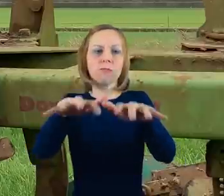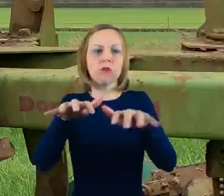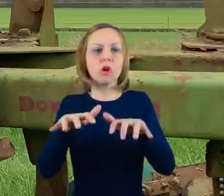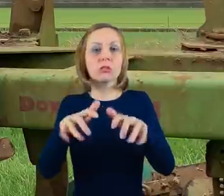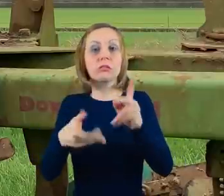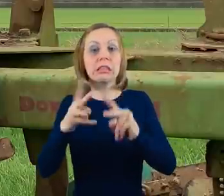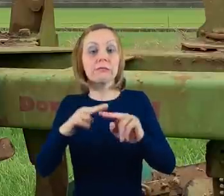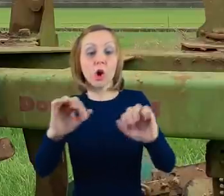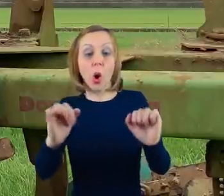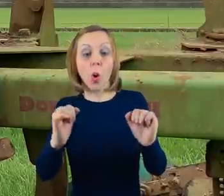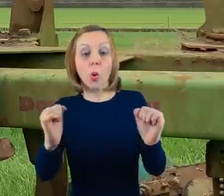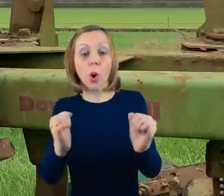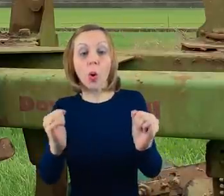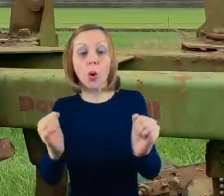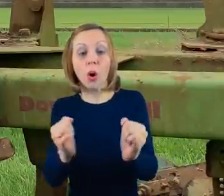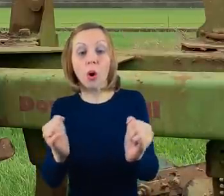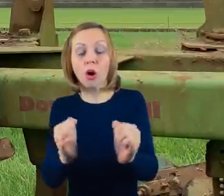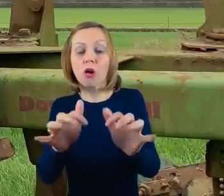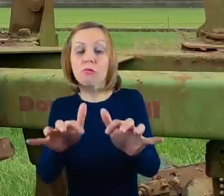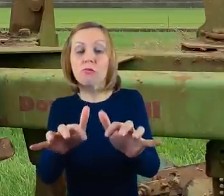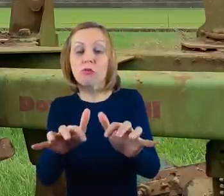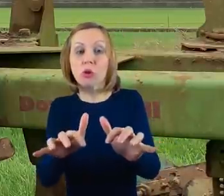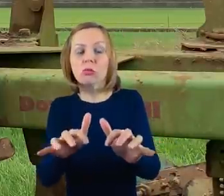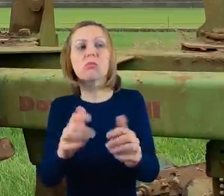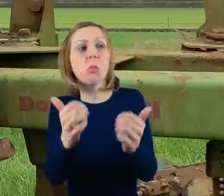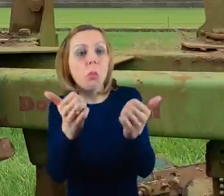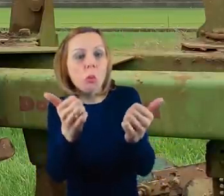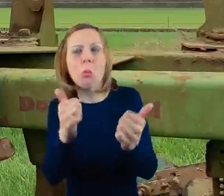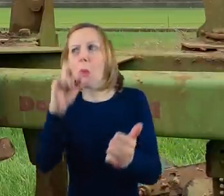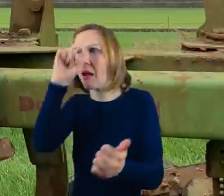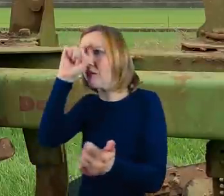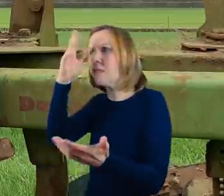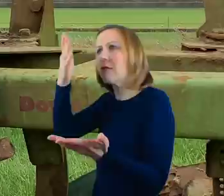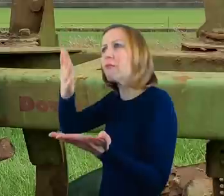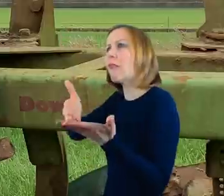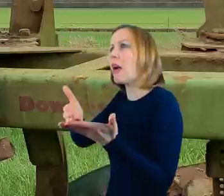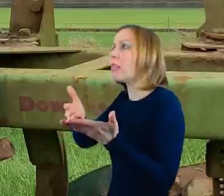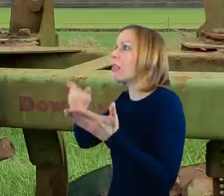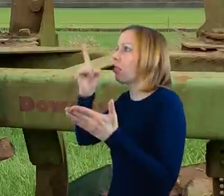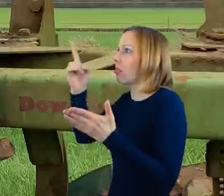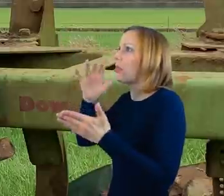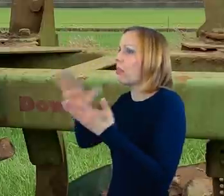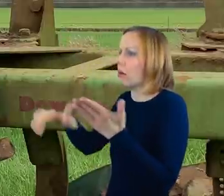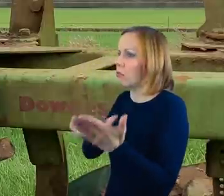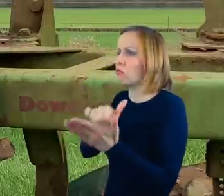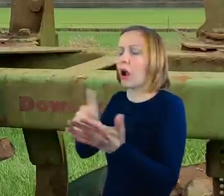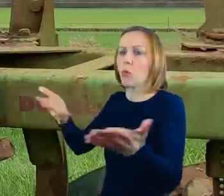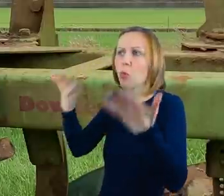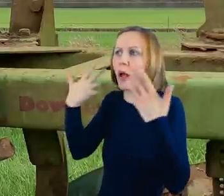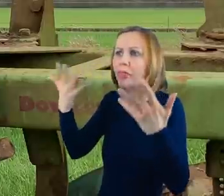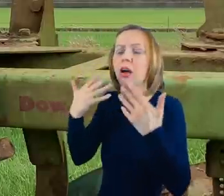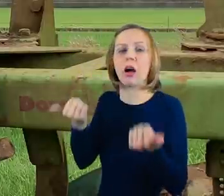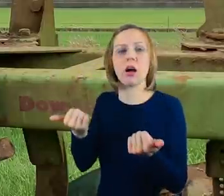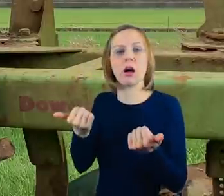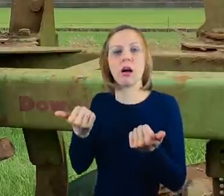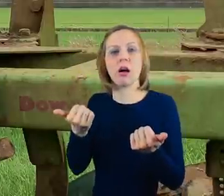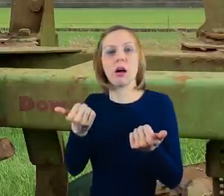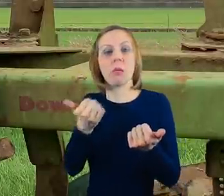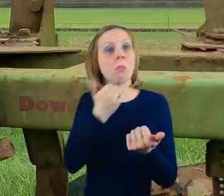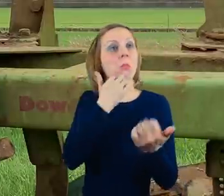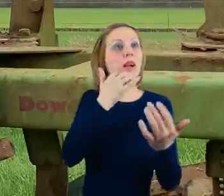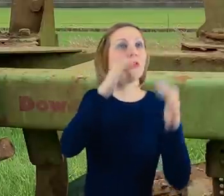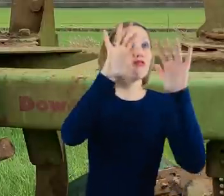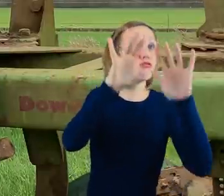I put my faith in God to bring us the right kind of weather, whether that's rain at the right time